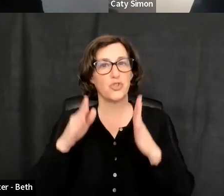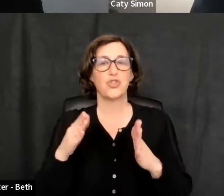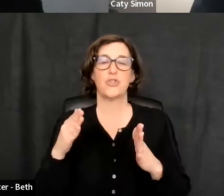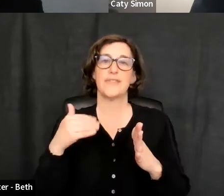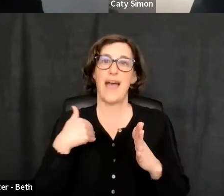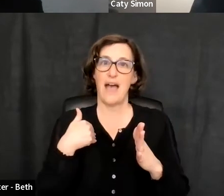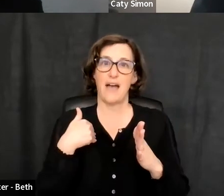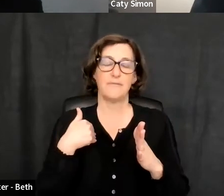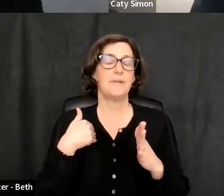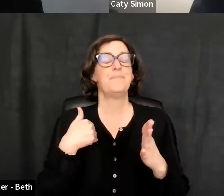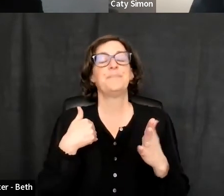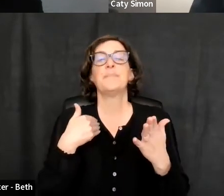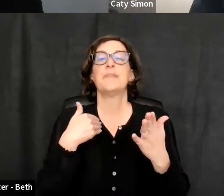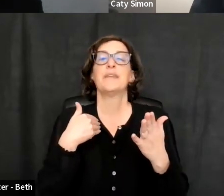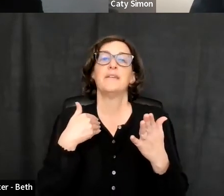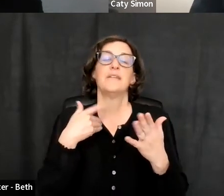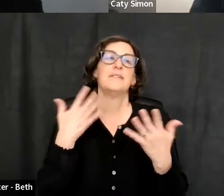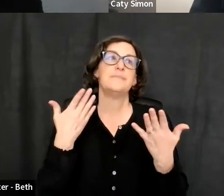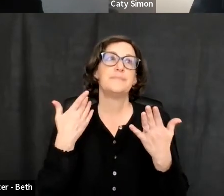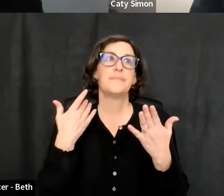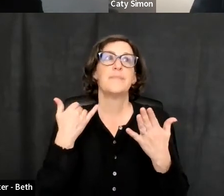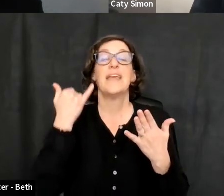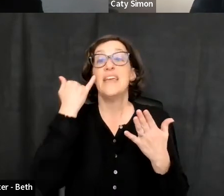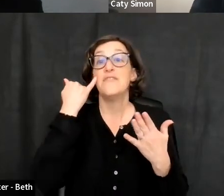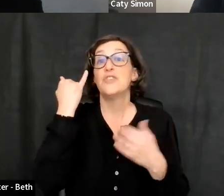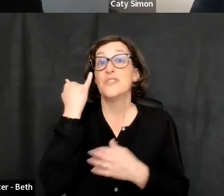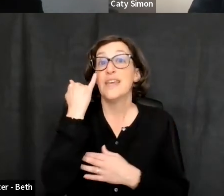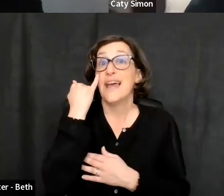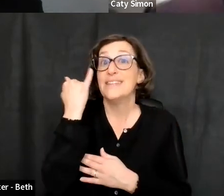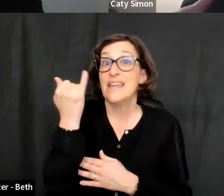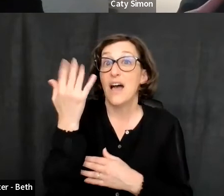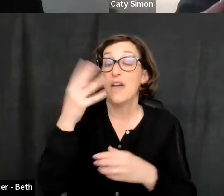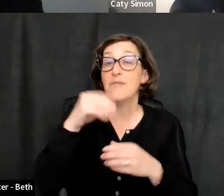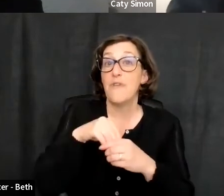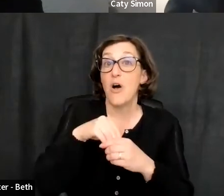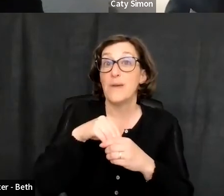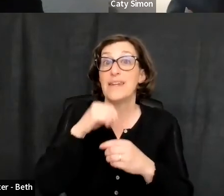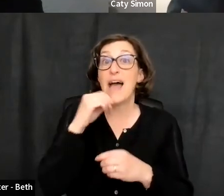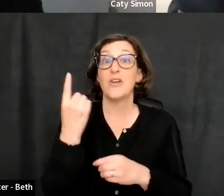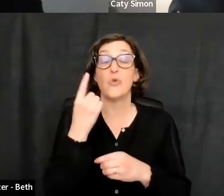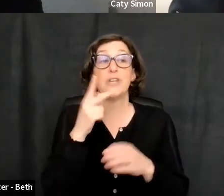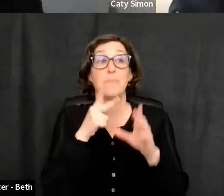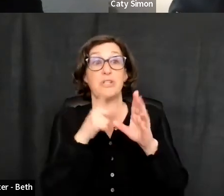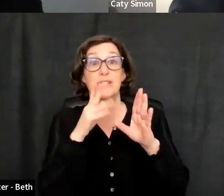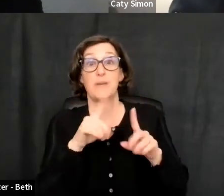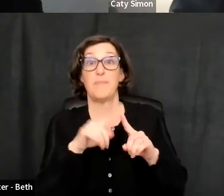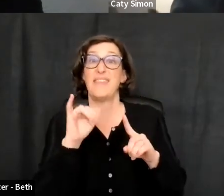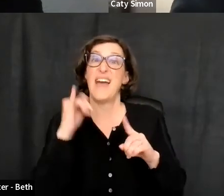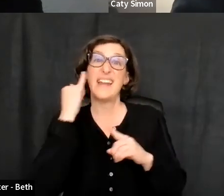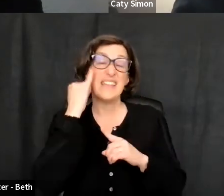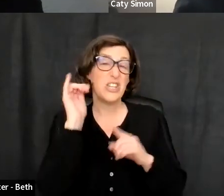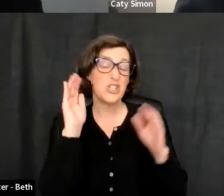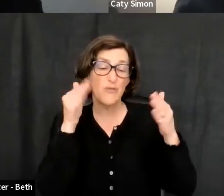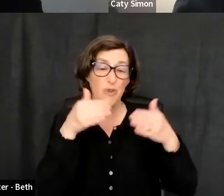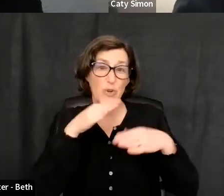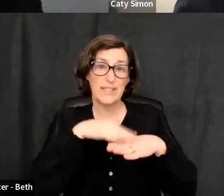even when there's this idea of involvement beyond simply being a subject, that idea is focused on